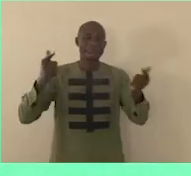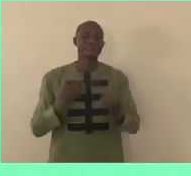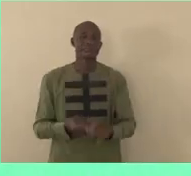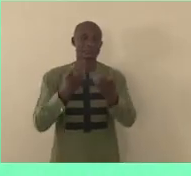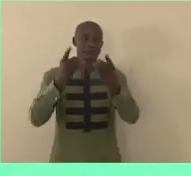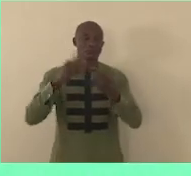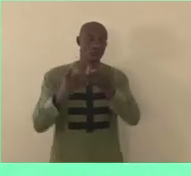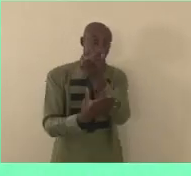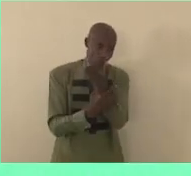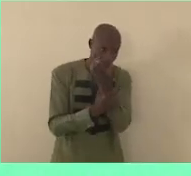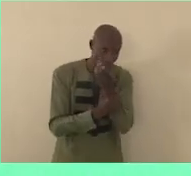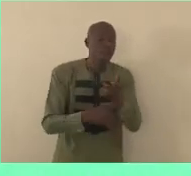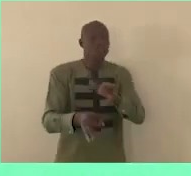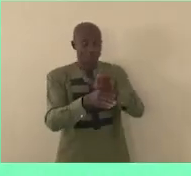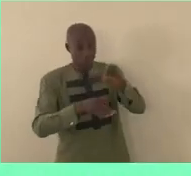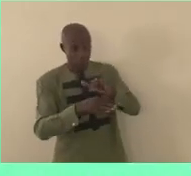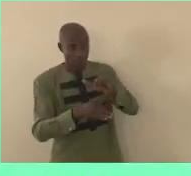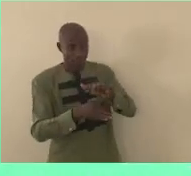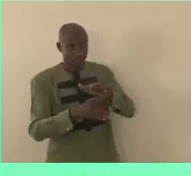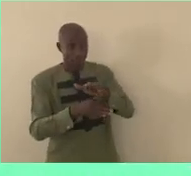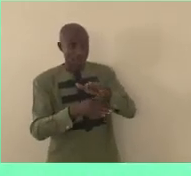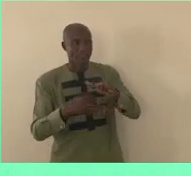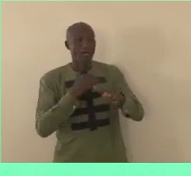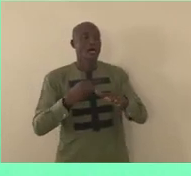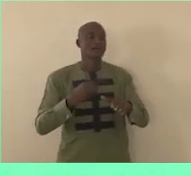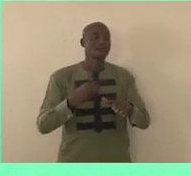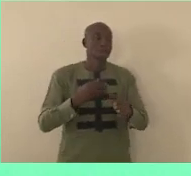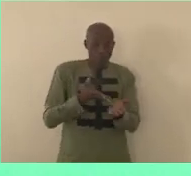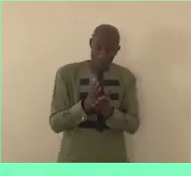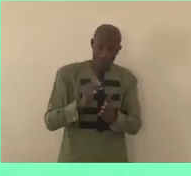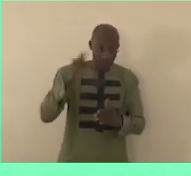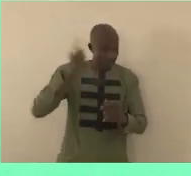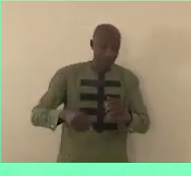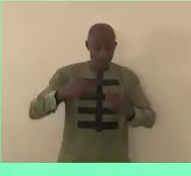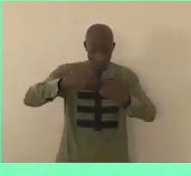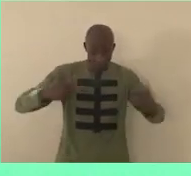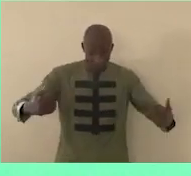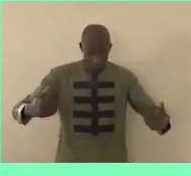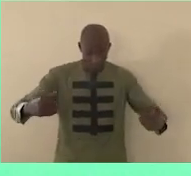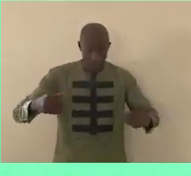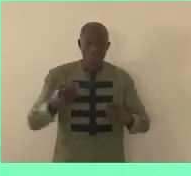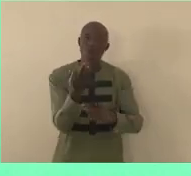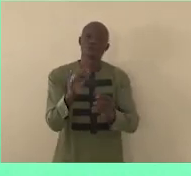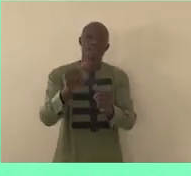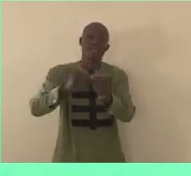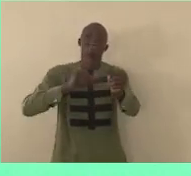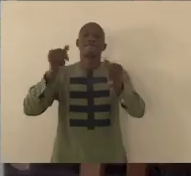and defending the fundamental and inalienable rights of the human being, of every human